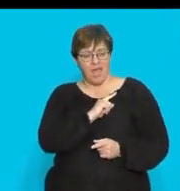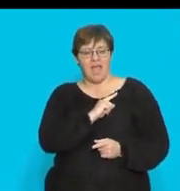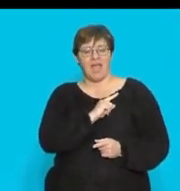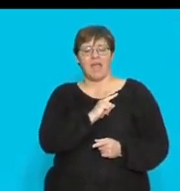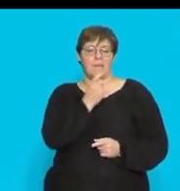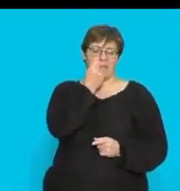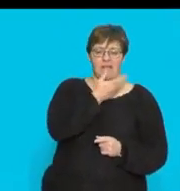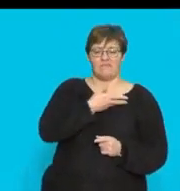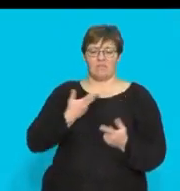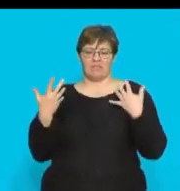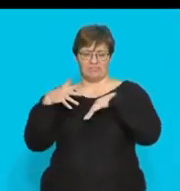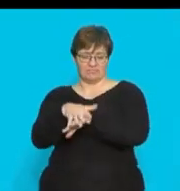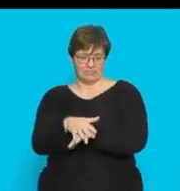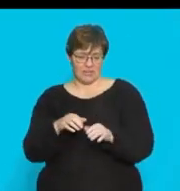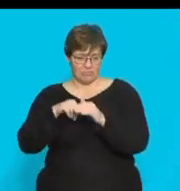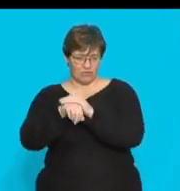sexual reproduction.